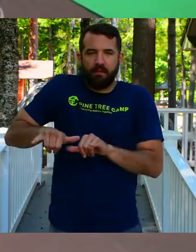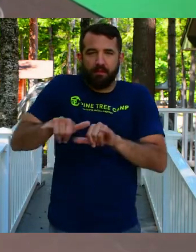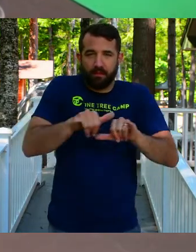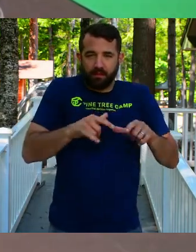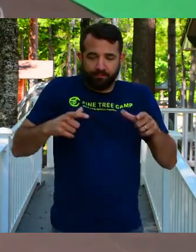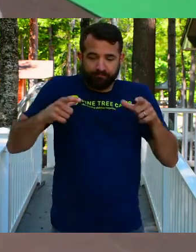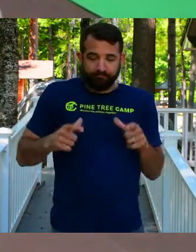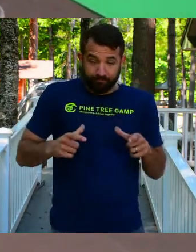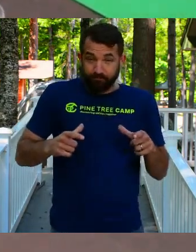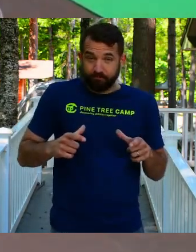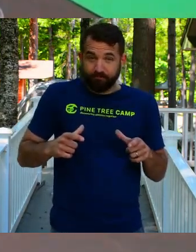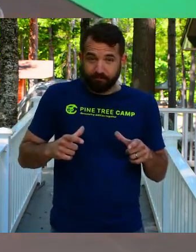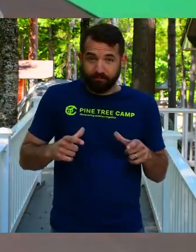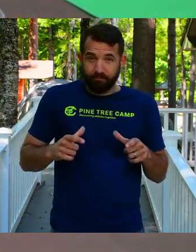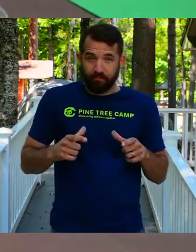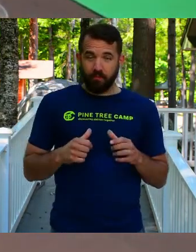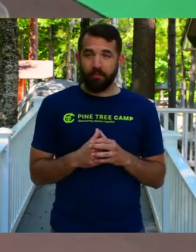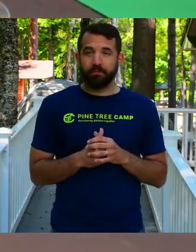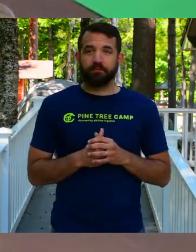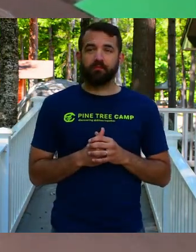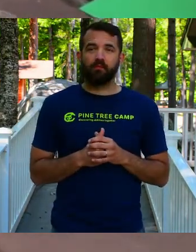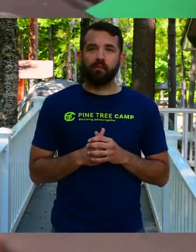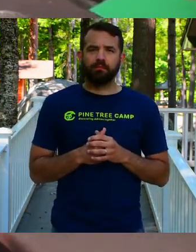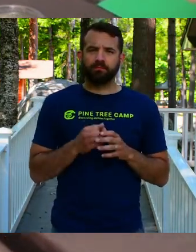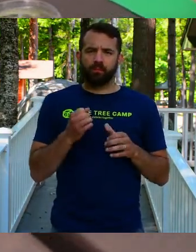and moving the plate to help it settle on.